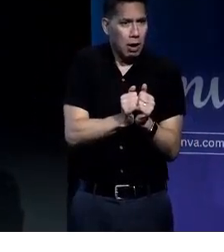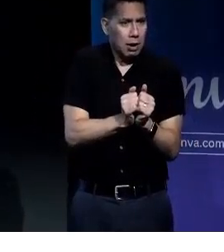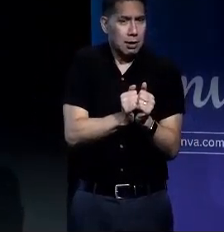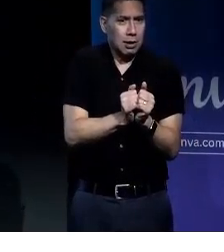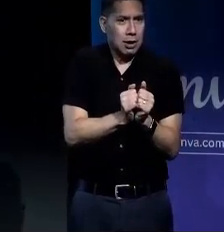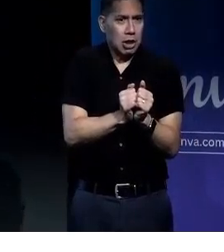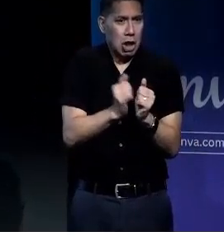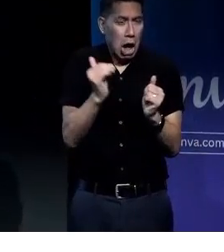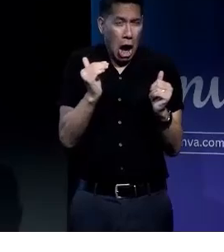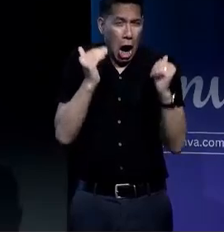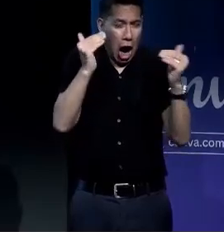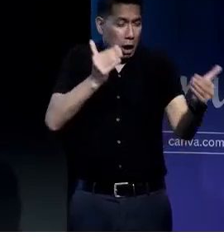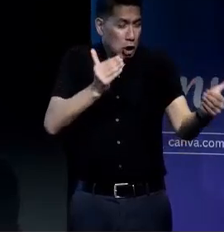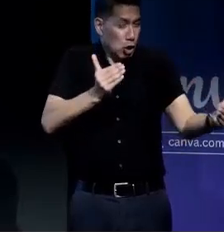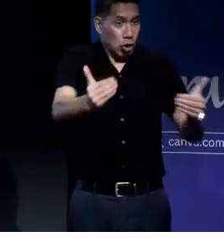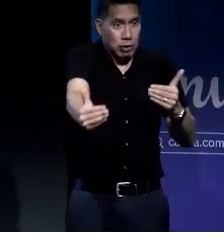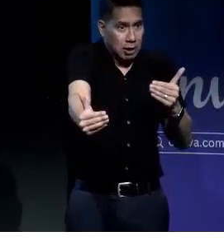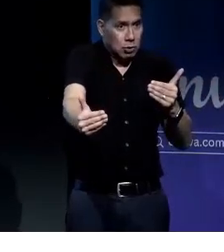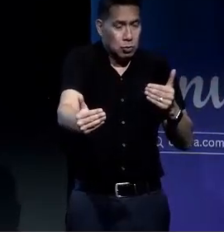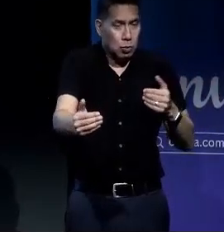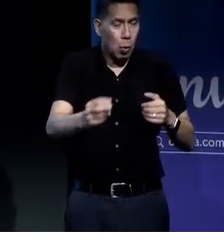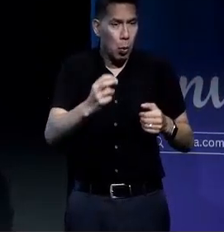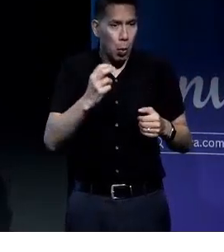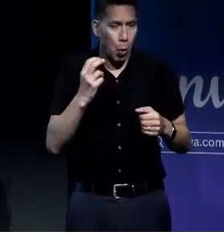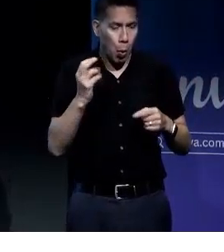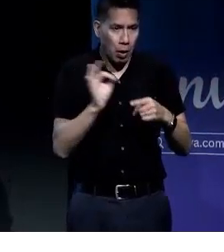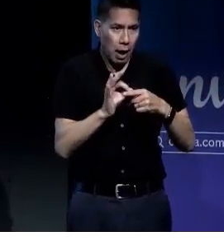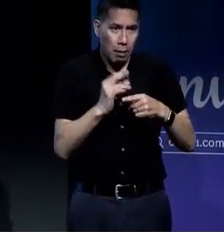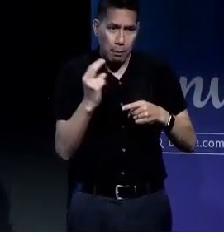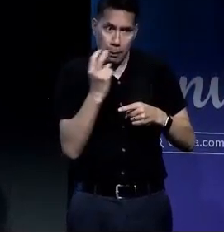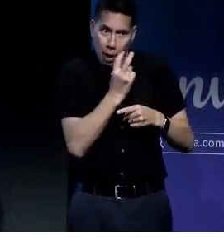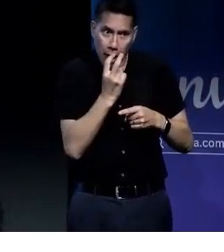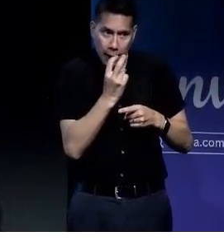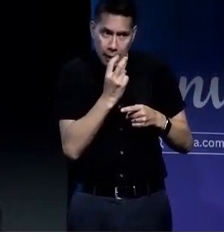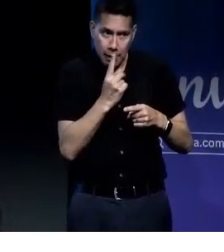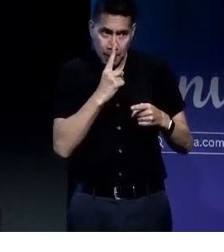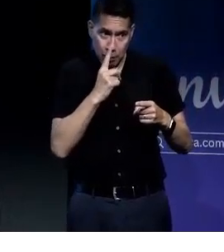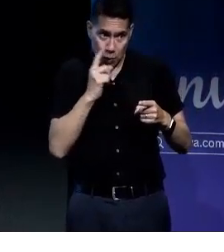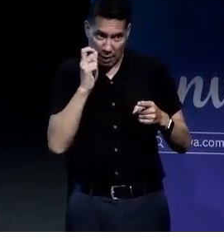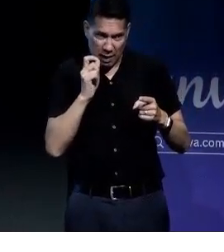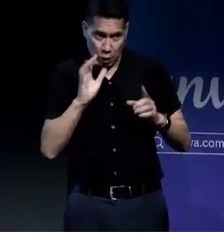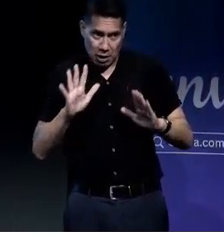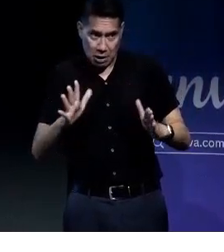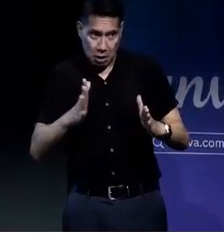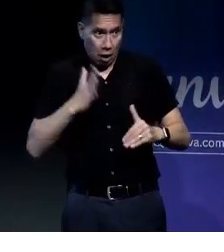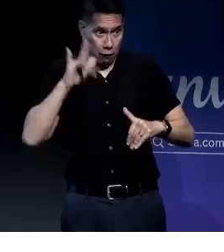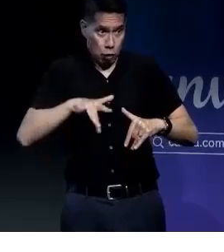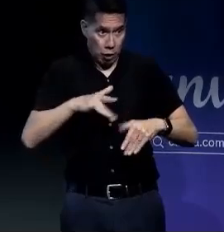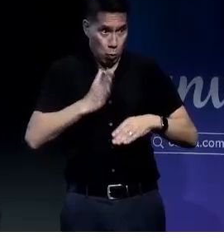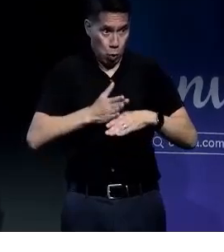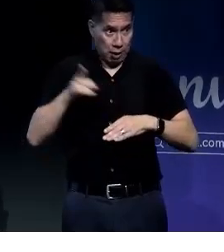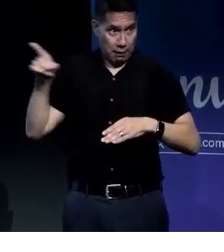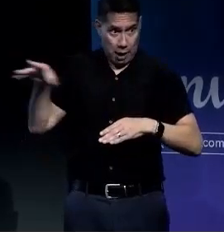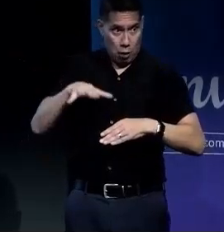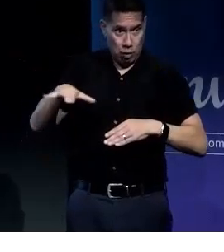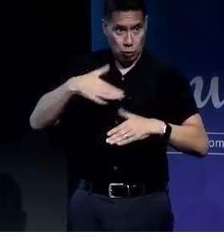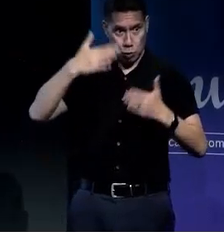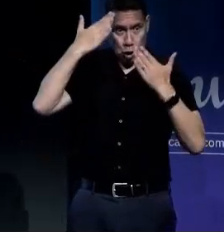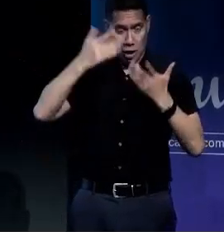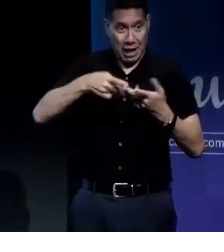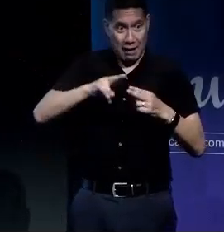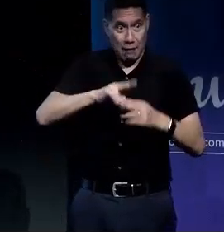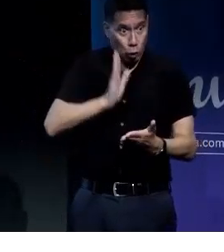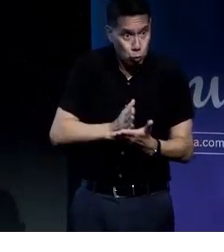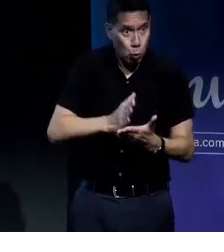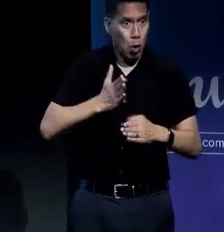high contrast and colourblind friendly variants. I just haven't worked on it, so I can't say that it does work, but I